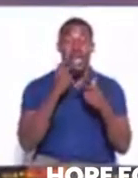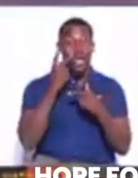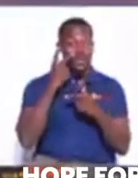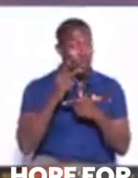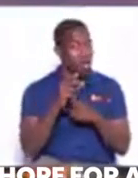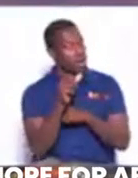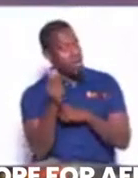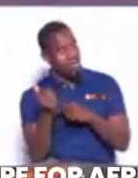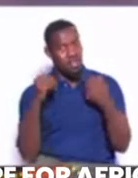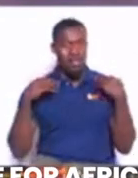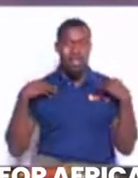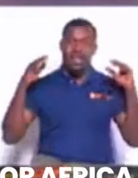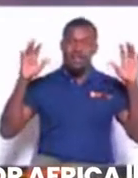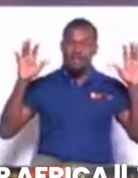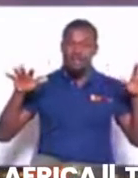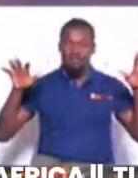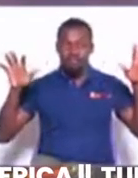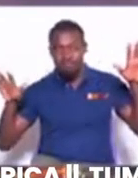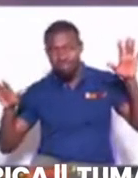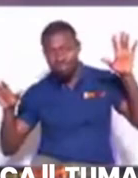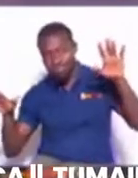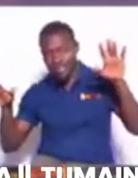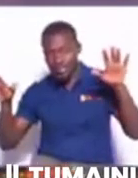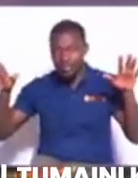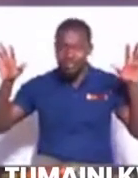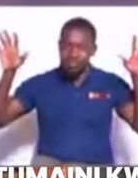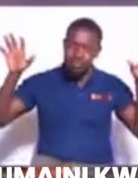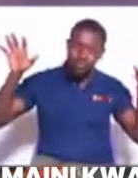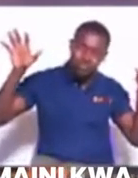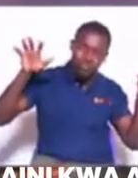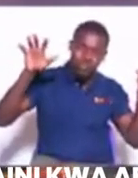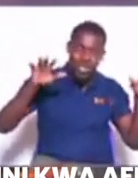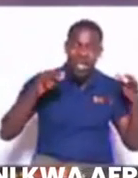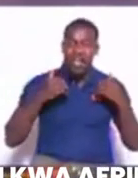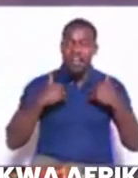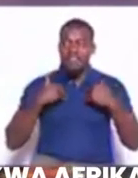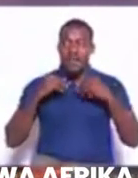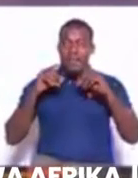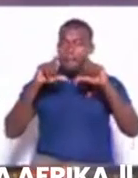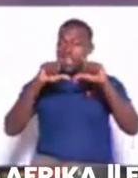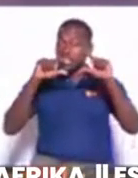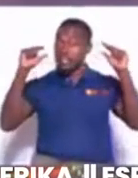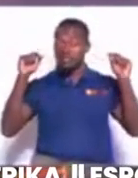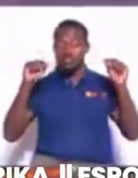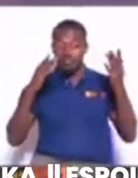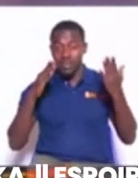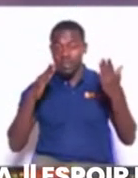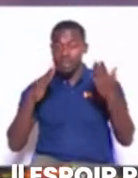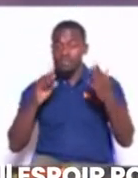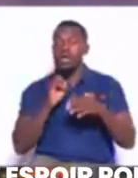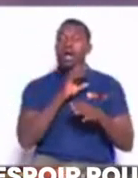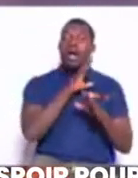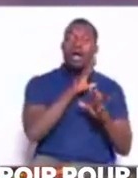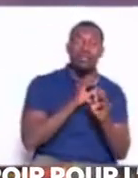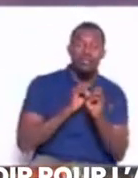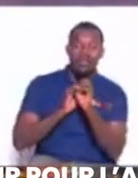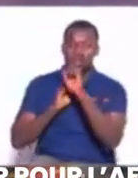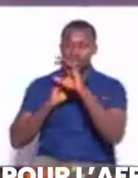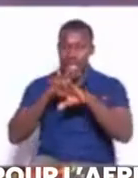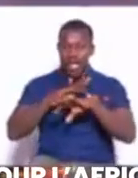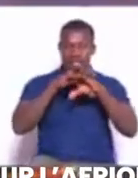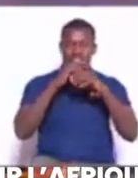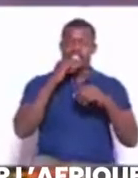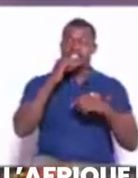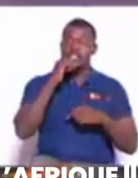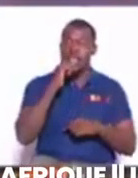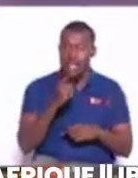The angel flies with an urgent message to go to the ends of the earth, having the everlasting gospel, the good news